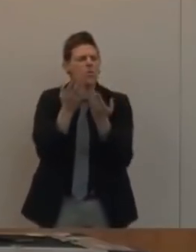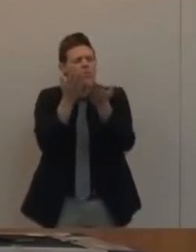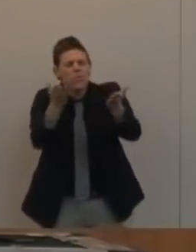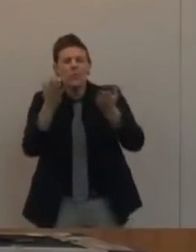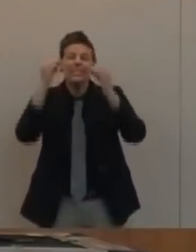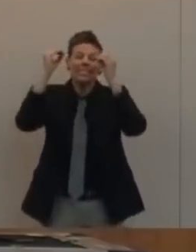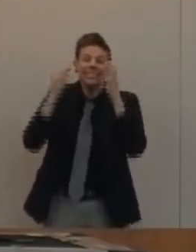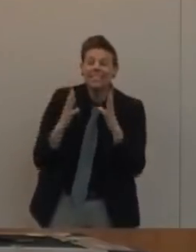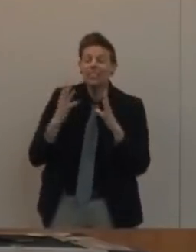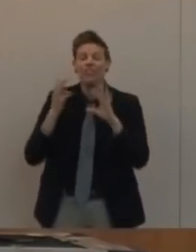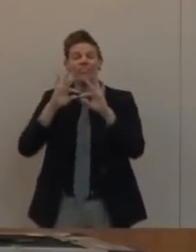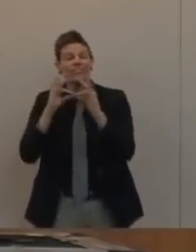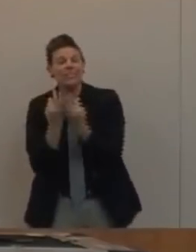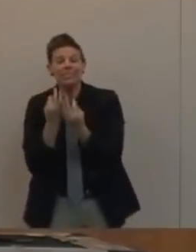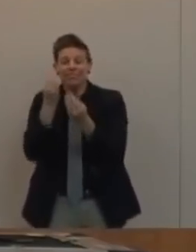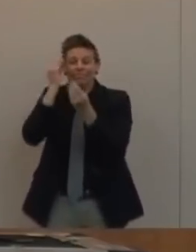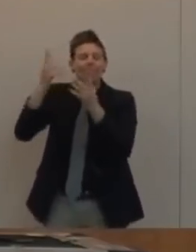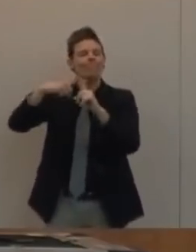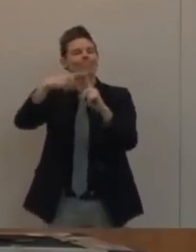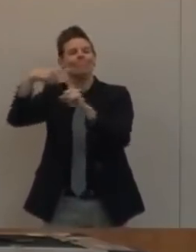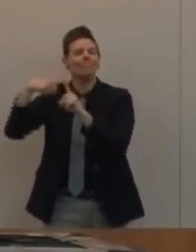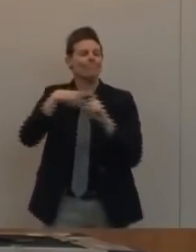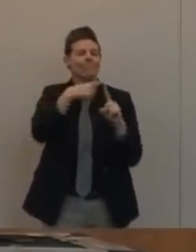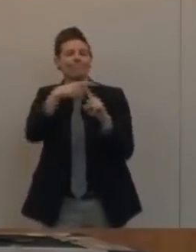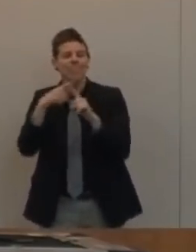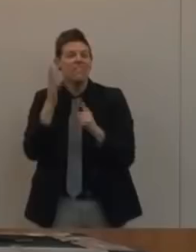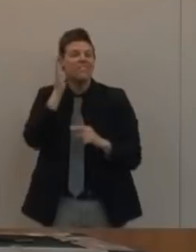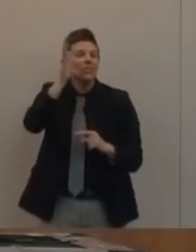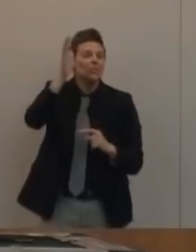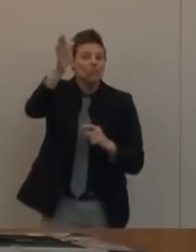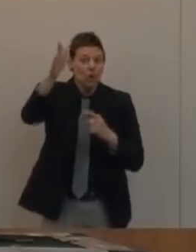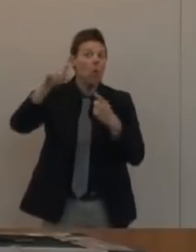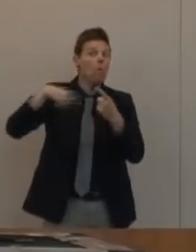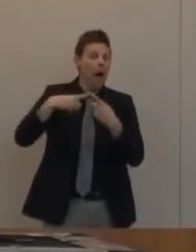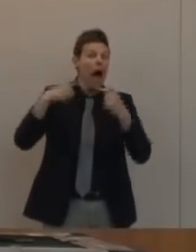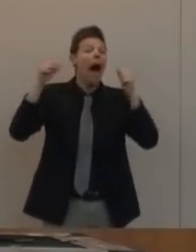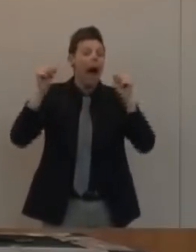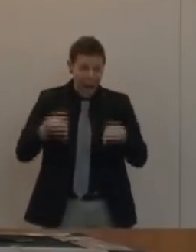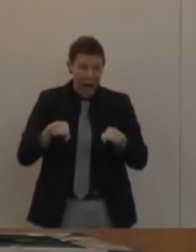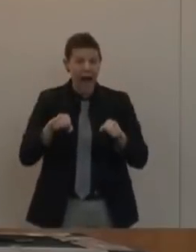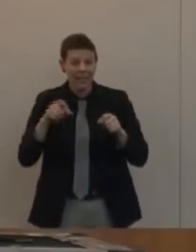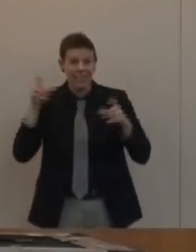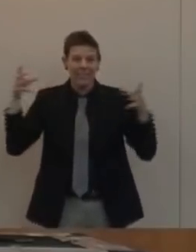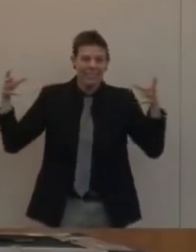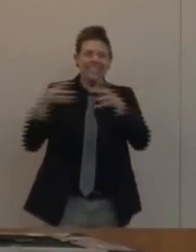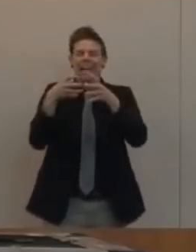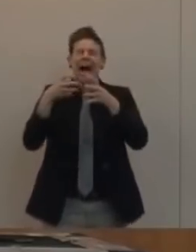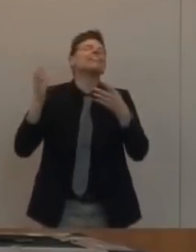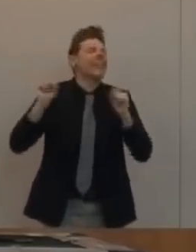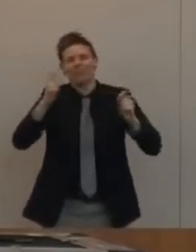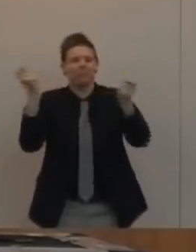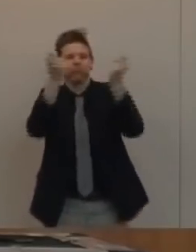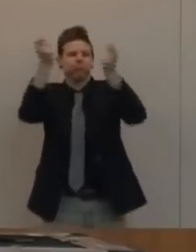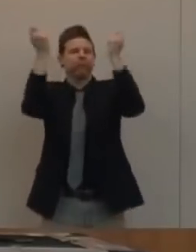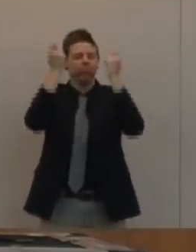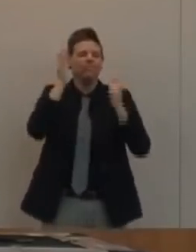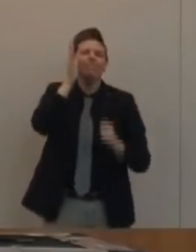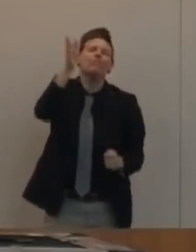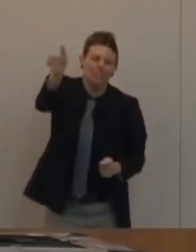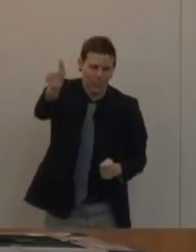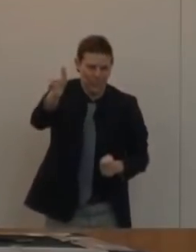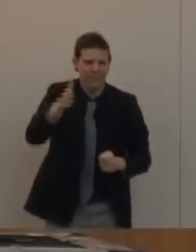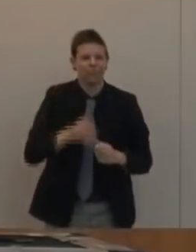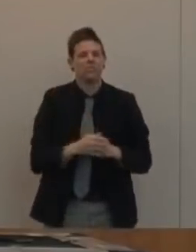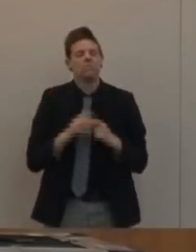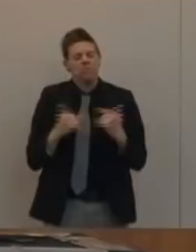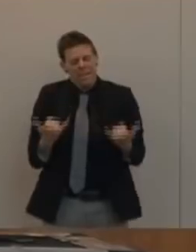that where we can, when we can celebrate, we're going to find ways to do that successfully. And again, I want to thank all the